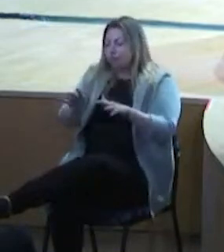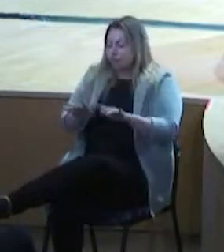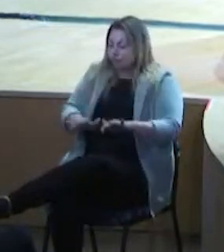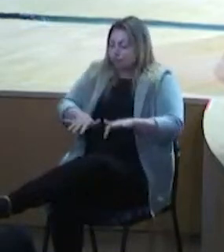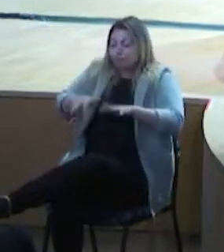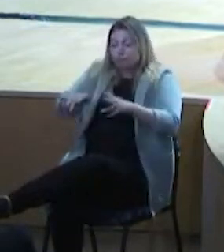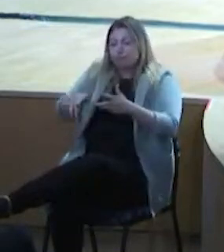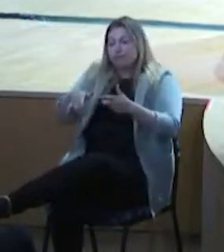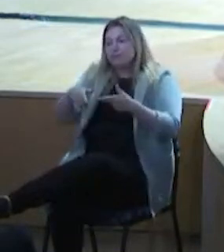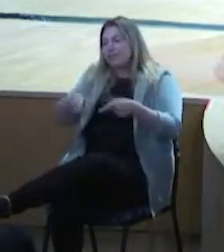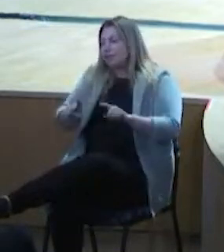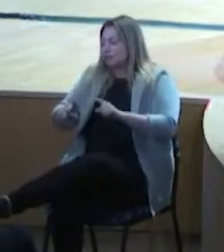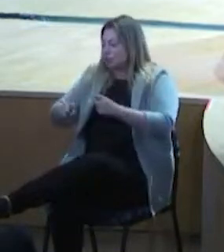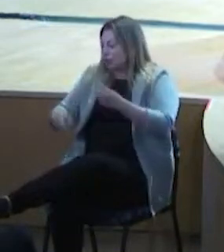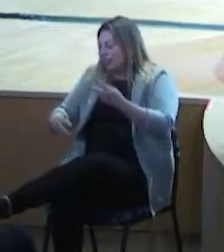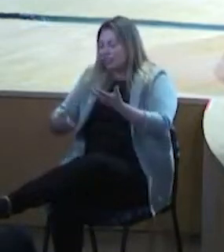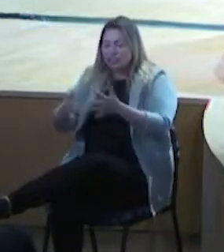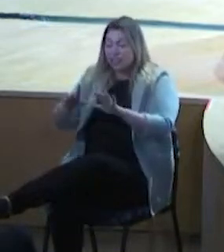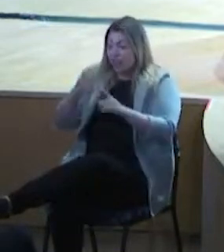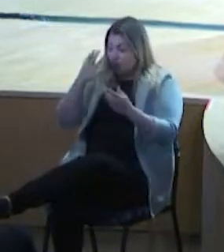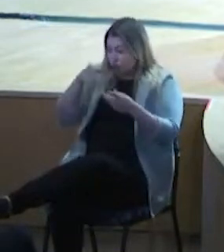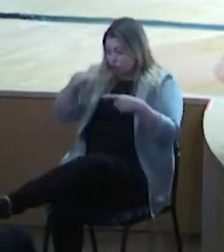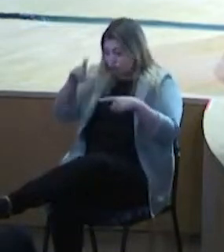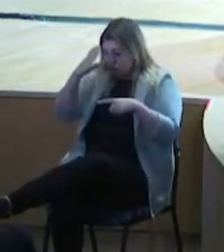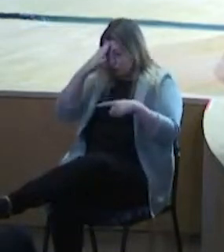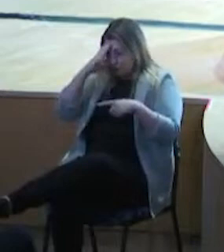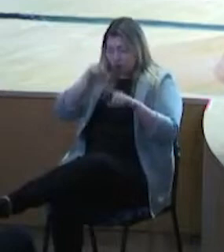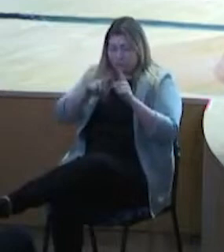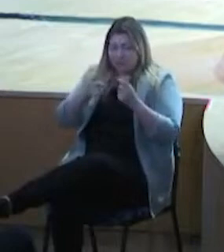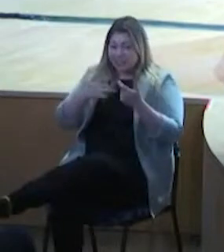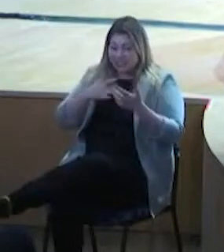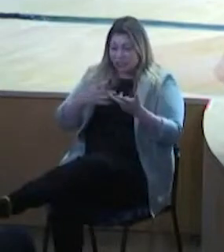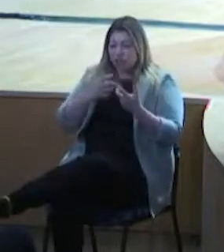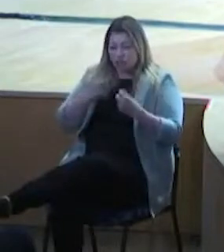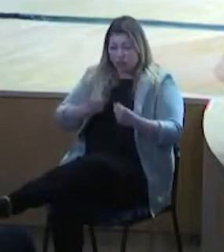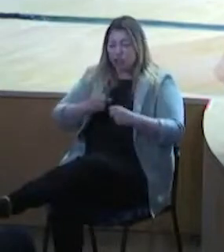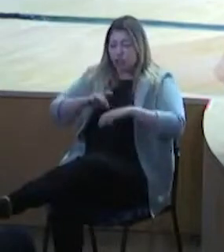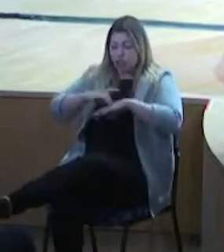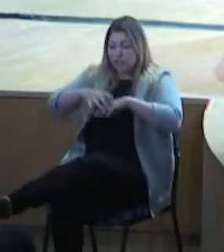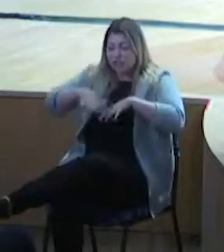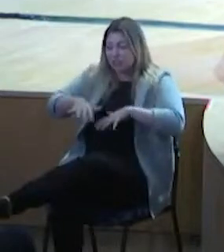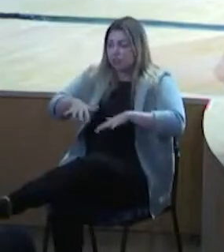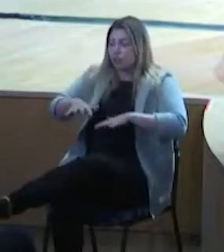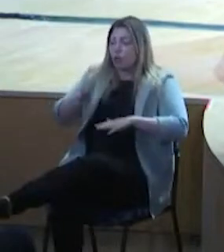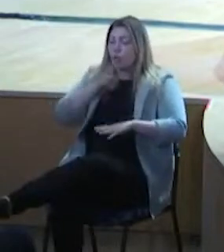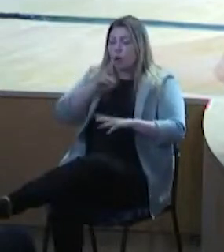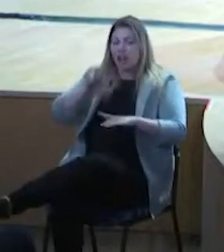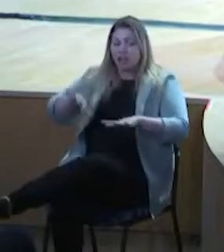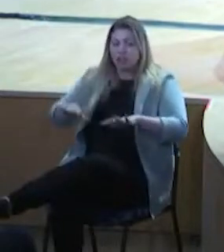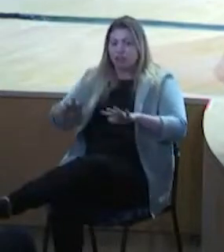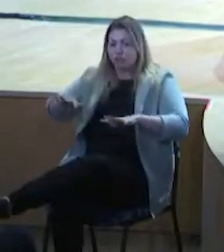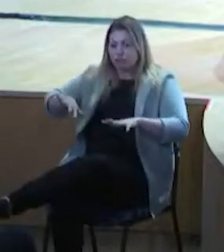with drainage. I don't know if you've heard of it, but there's a lot of earthquakes and the water is all.